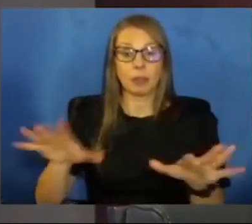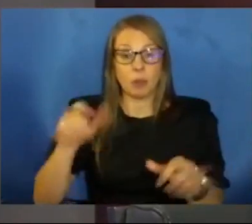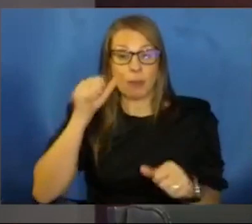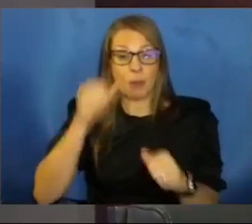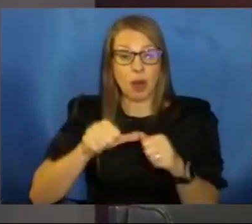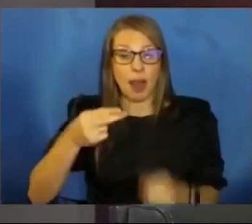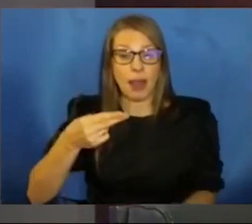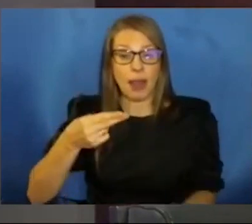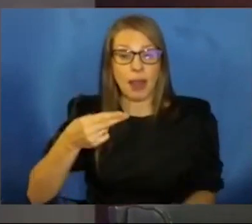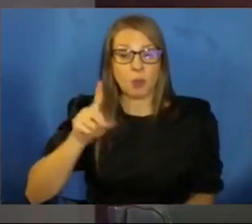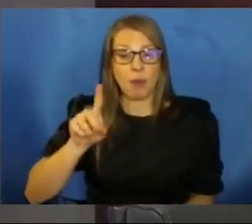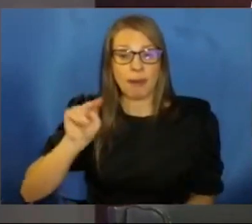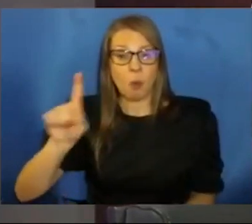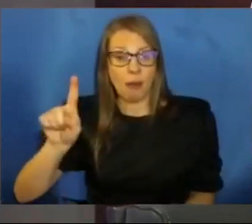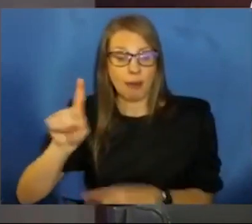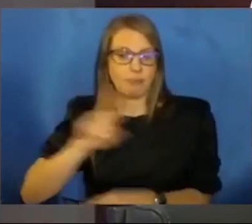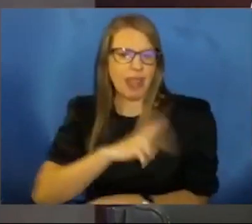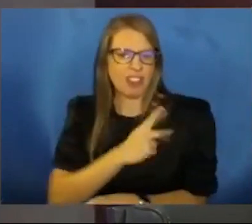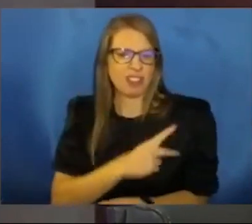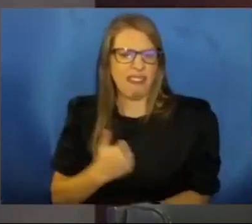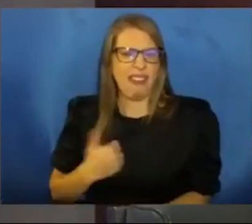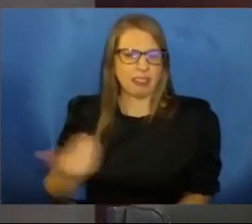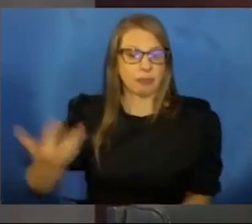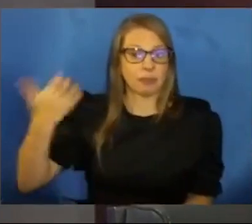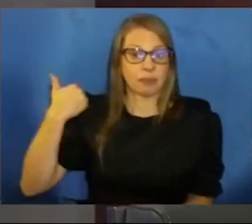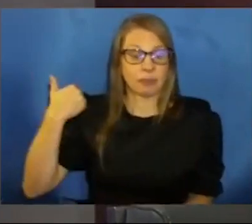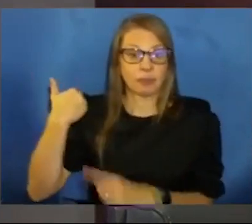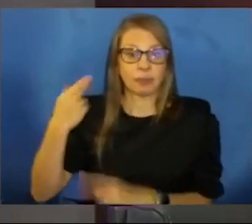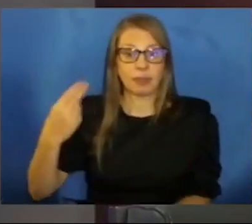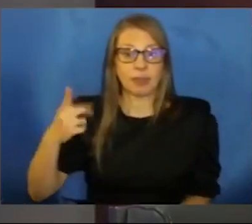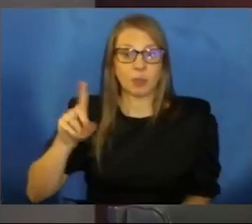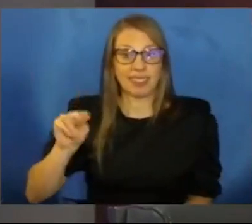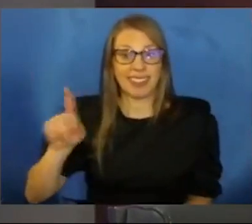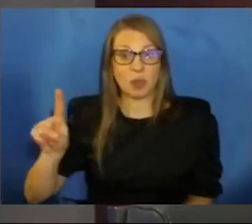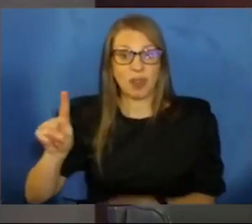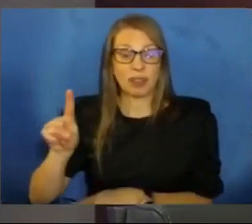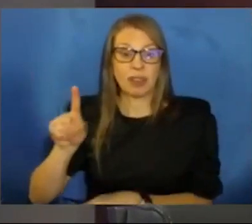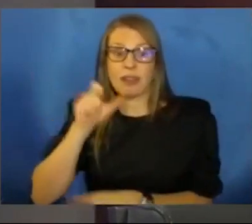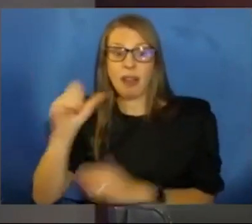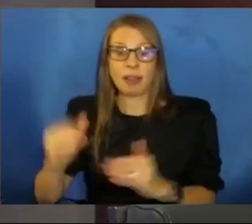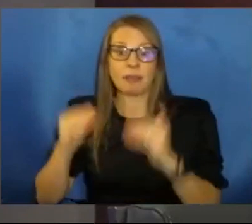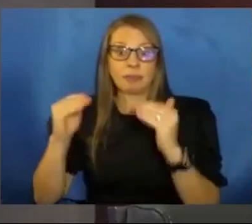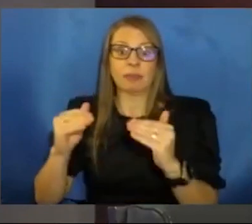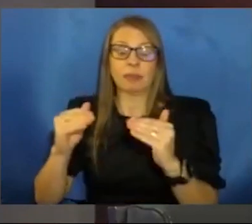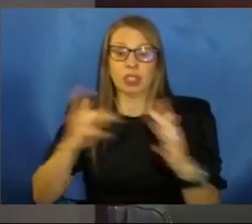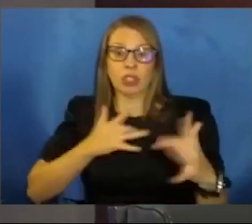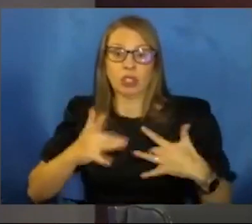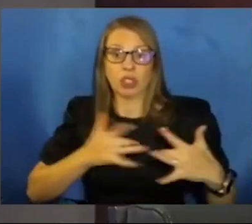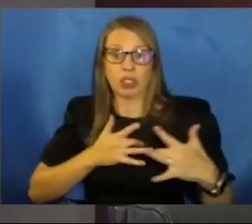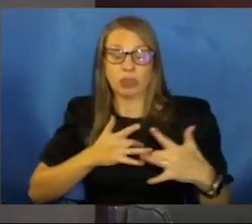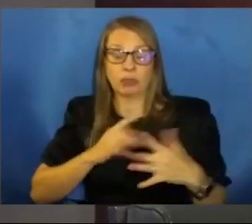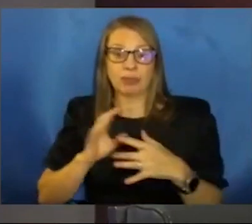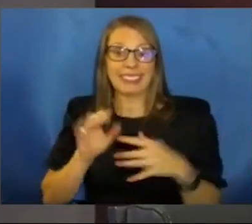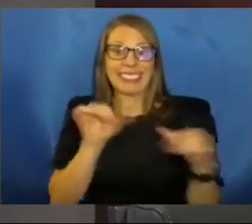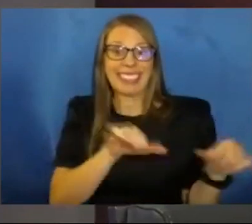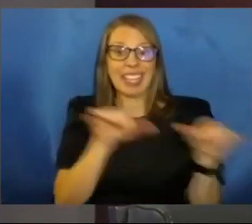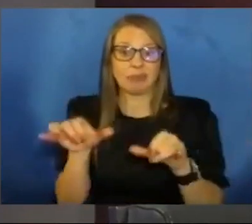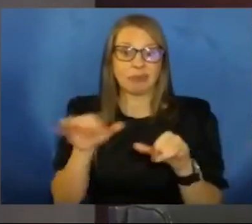on that either. Yeah, I think that's absolutely right. And very early on in the pandemic, one of my patients was in the ICU